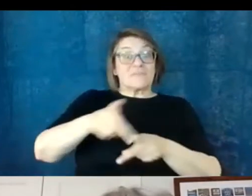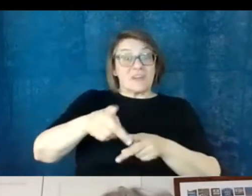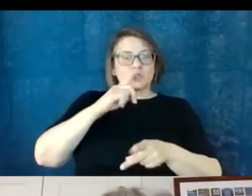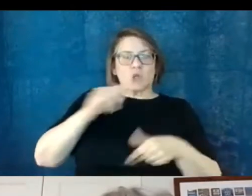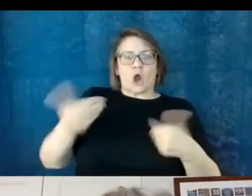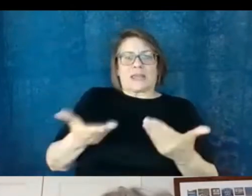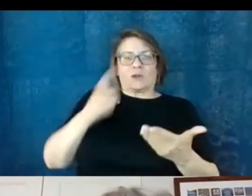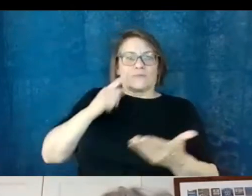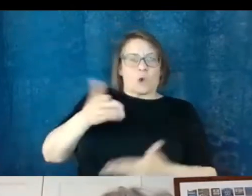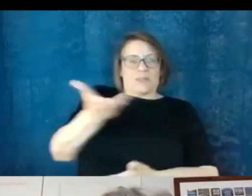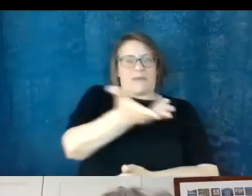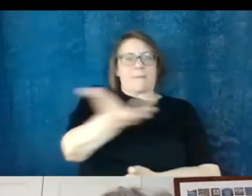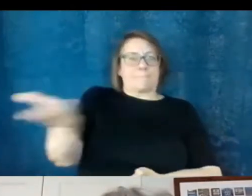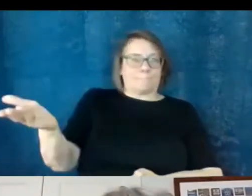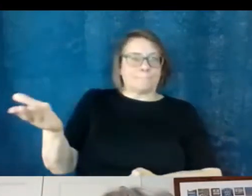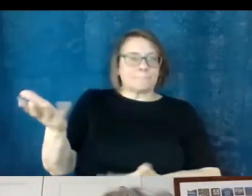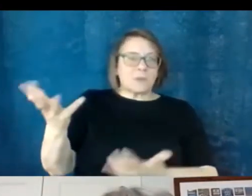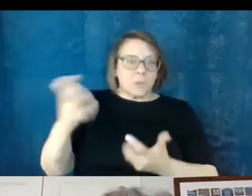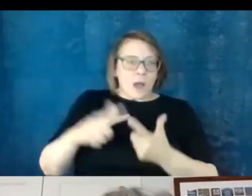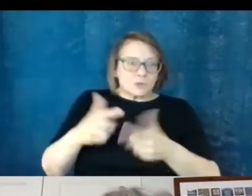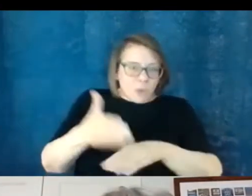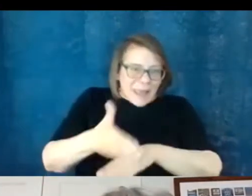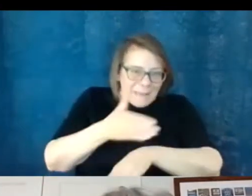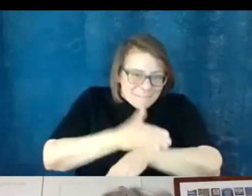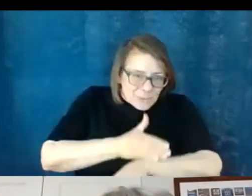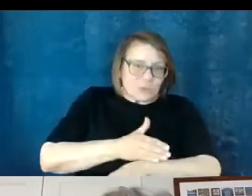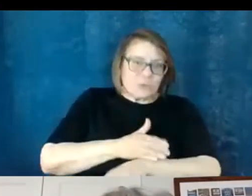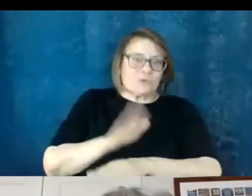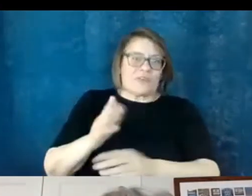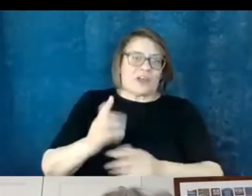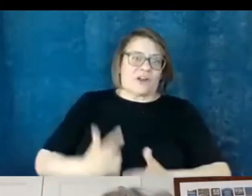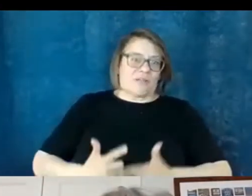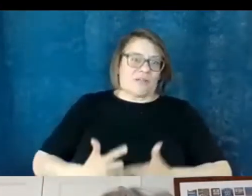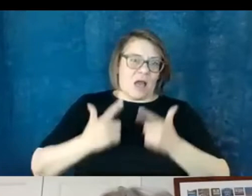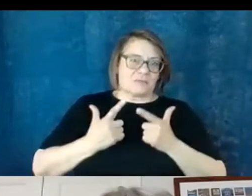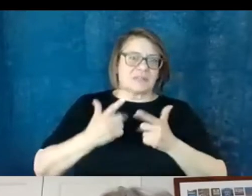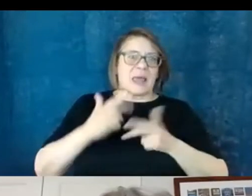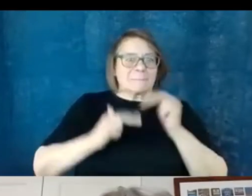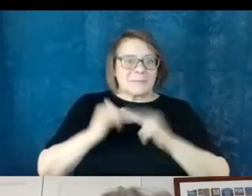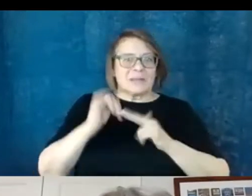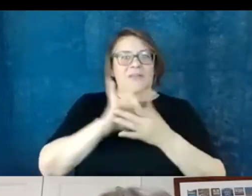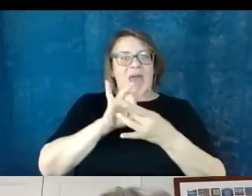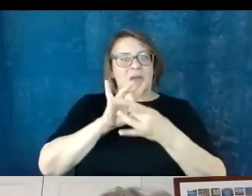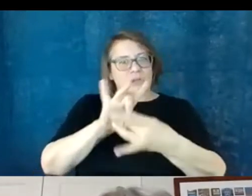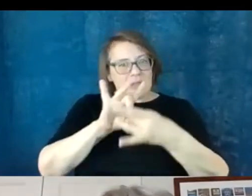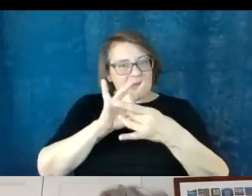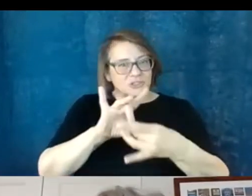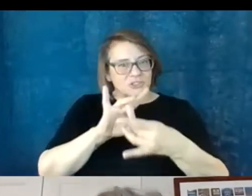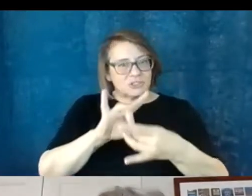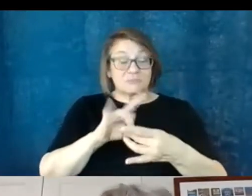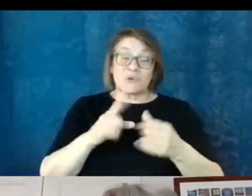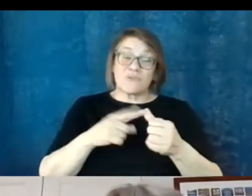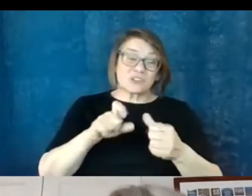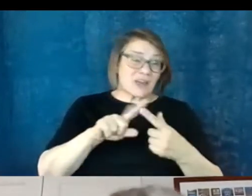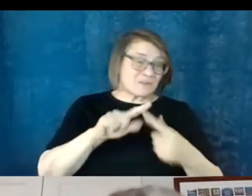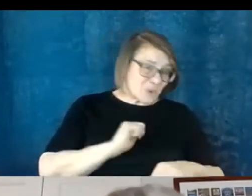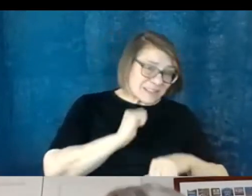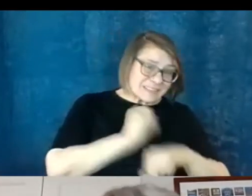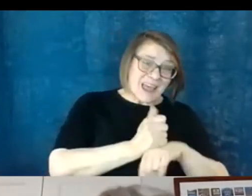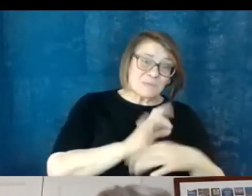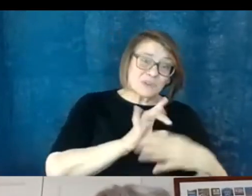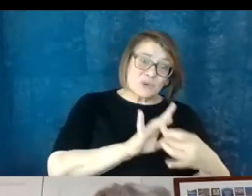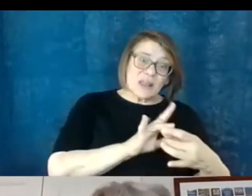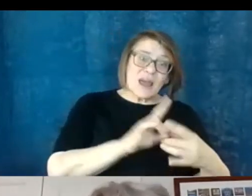them, and that we want to improve upon that relationship. We want to establish it and build upon it